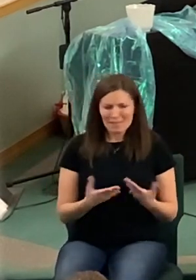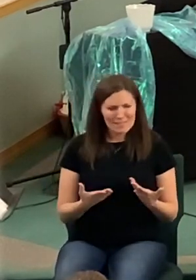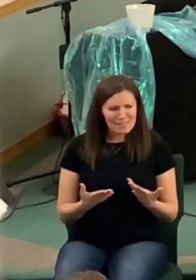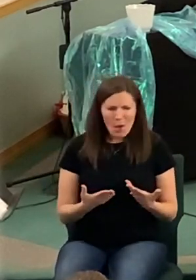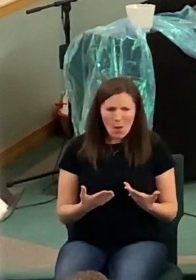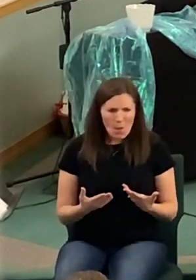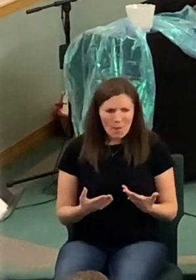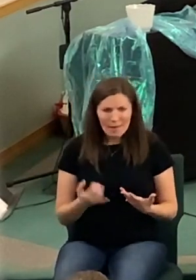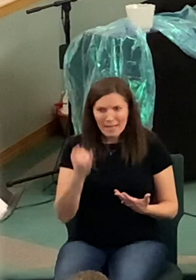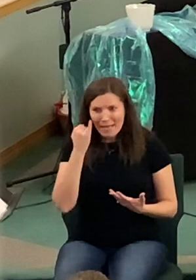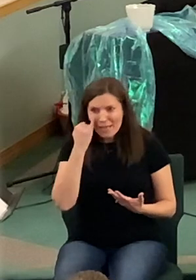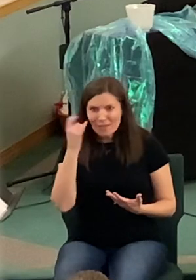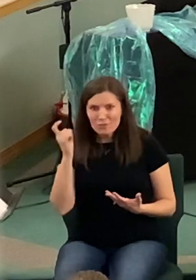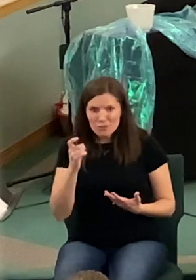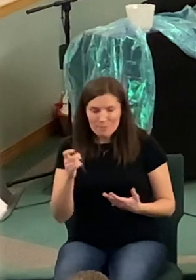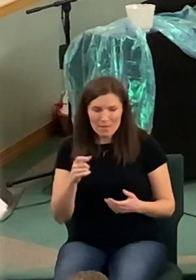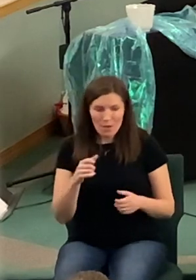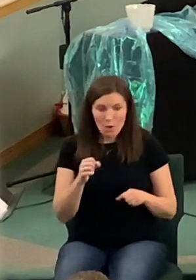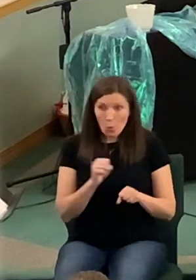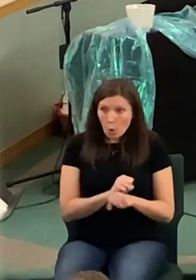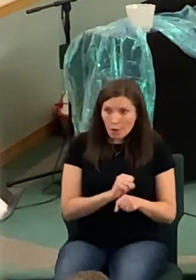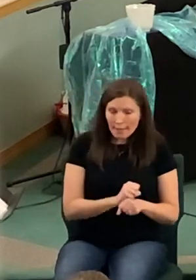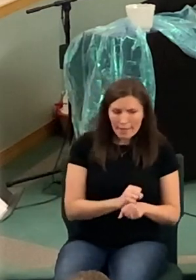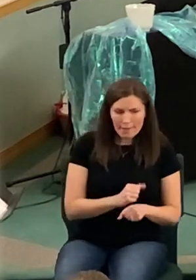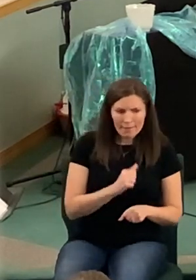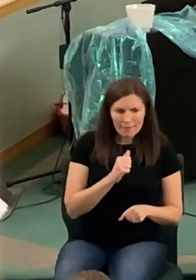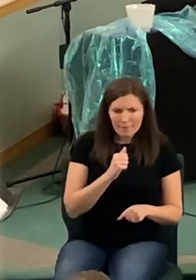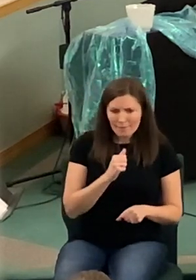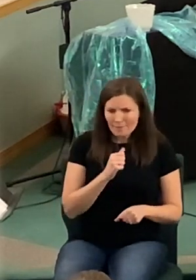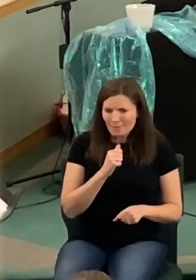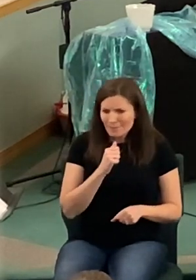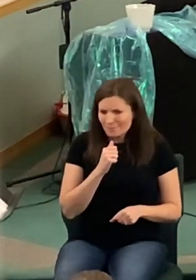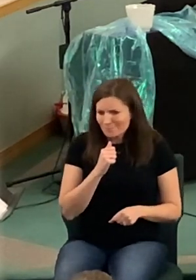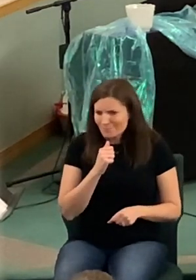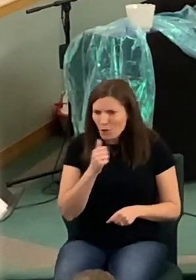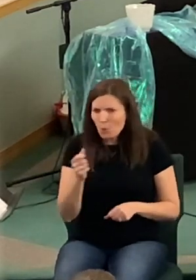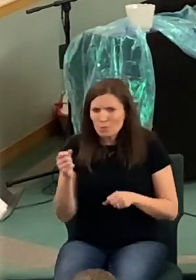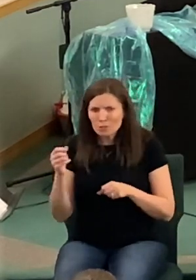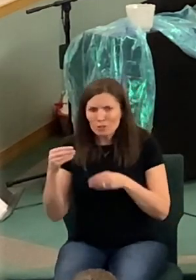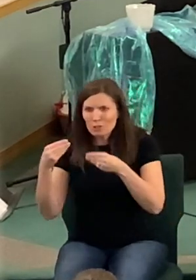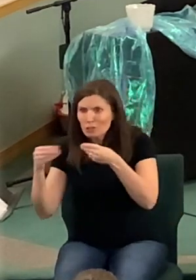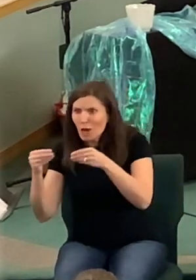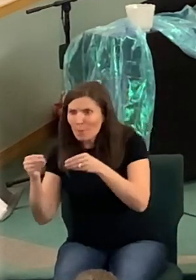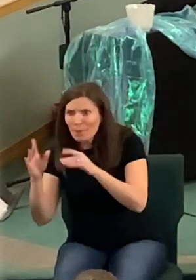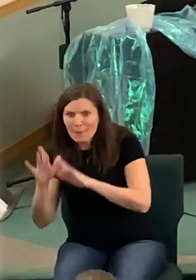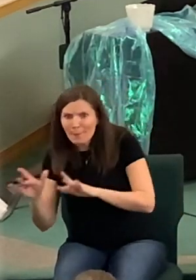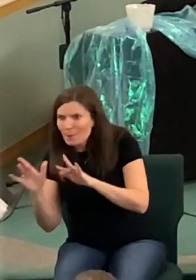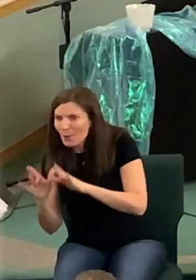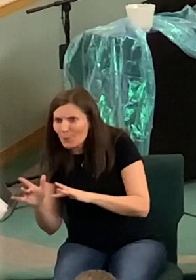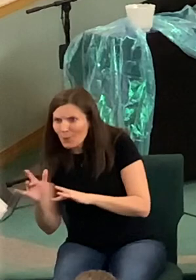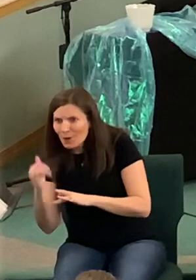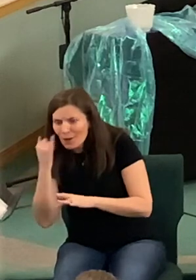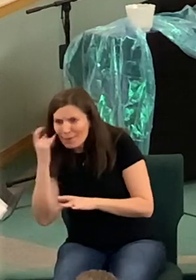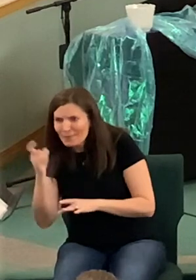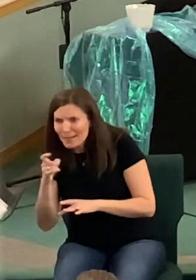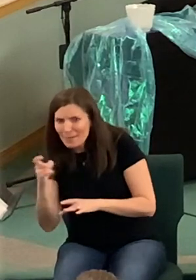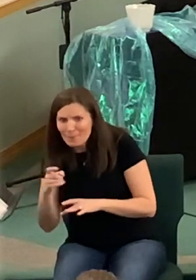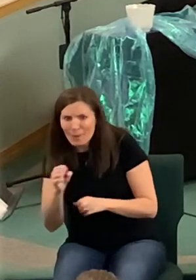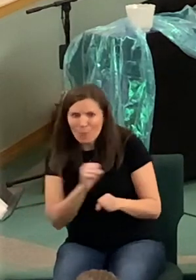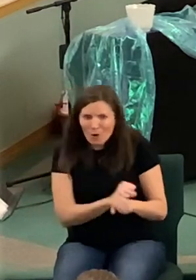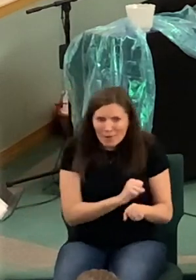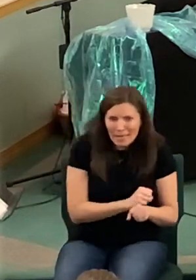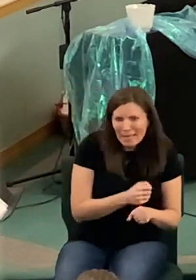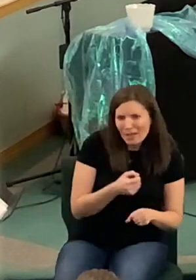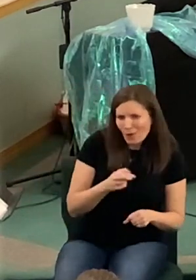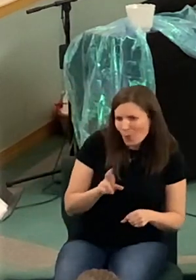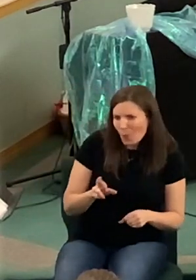when we're supposed to be working. It means we shouldn't be on Amazon ordering things for our personal life when we're supposed to be working. It doesn't mean